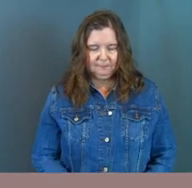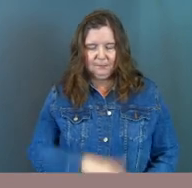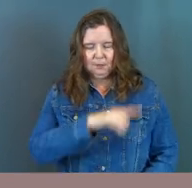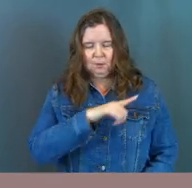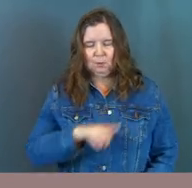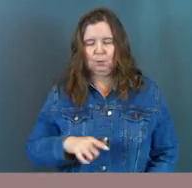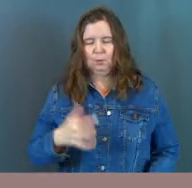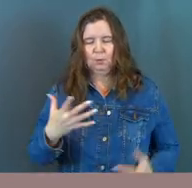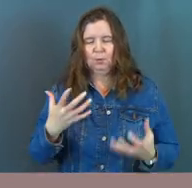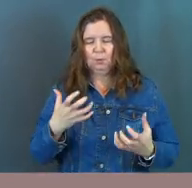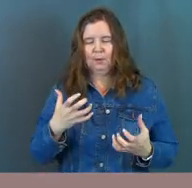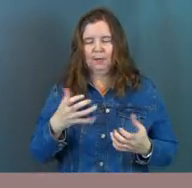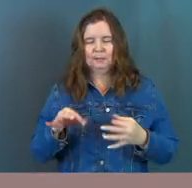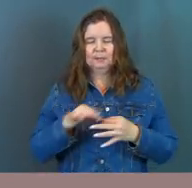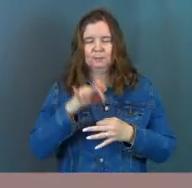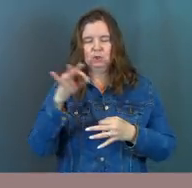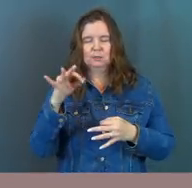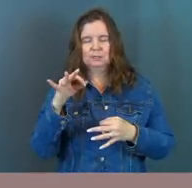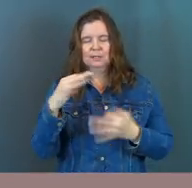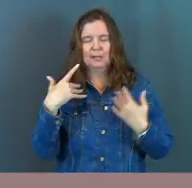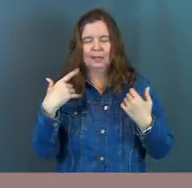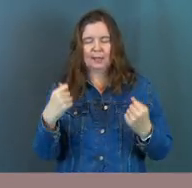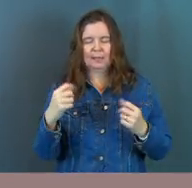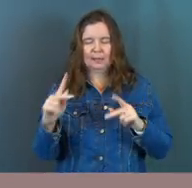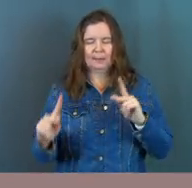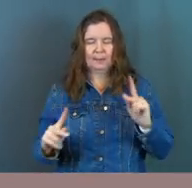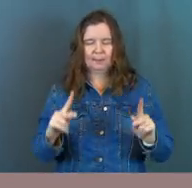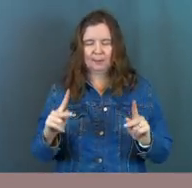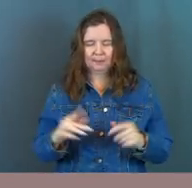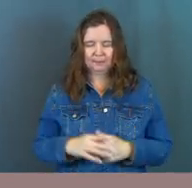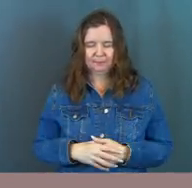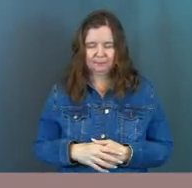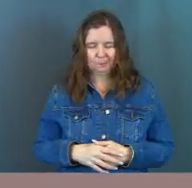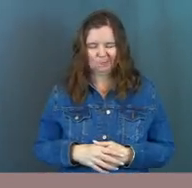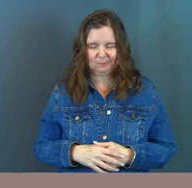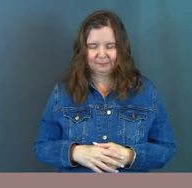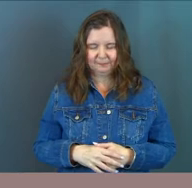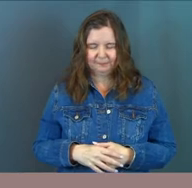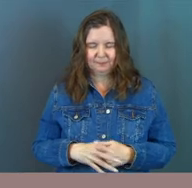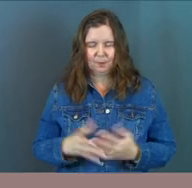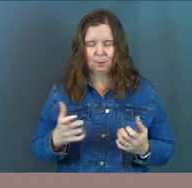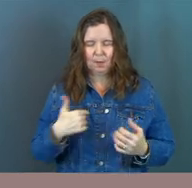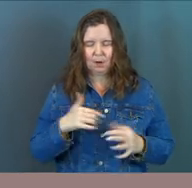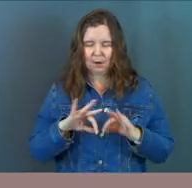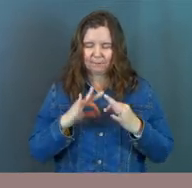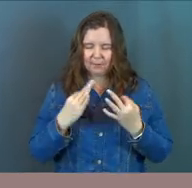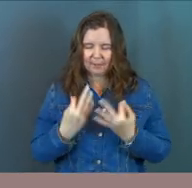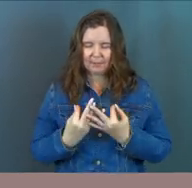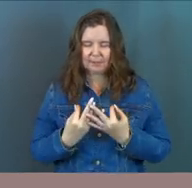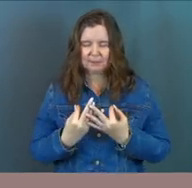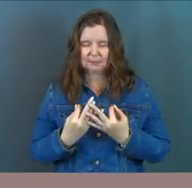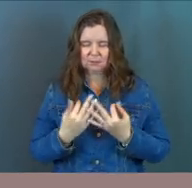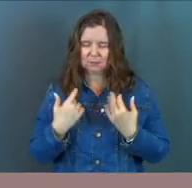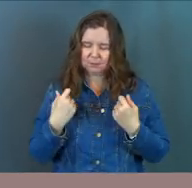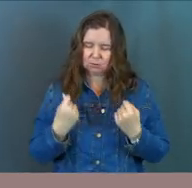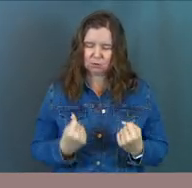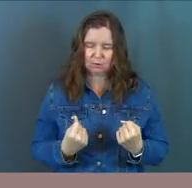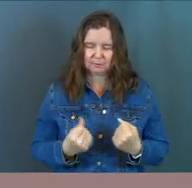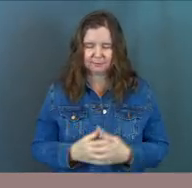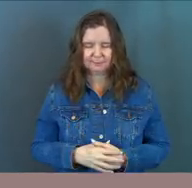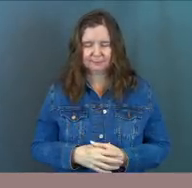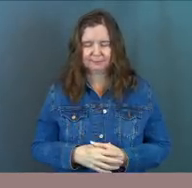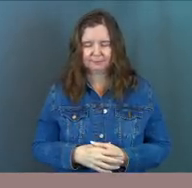Lord, we want to be spiritually healthy people. We want our families to be strong.